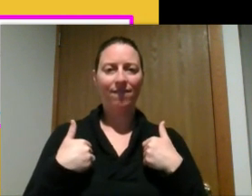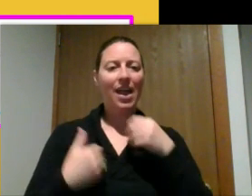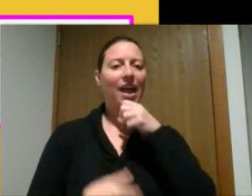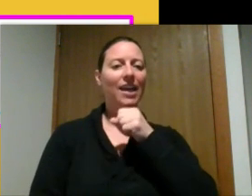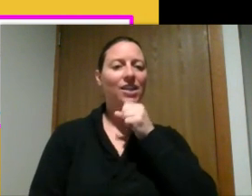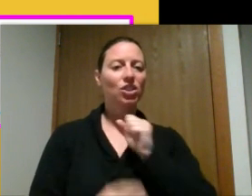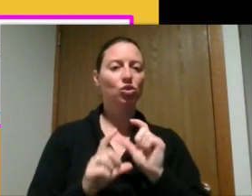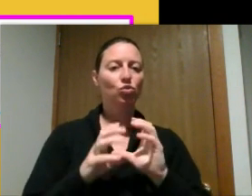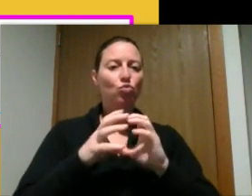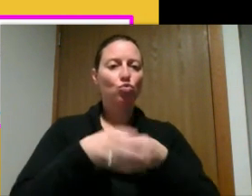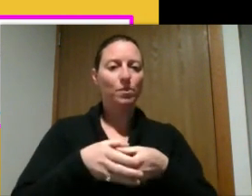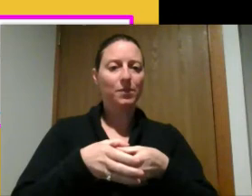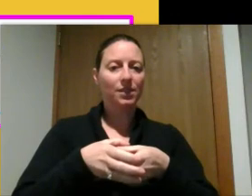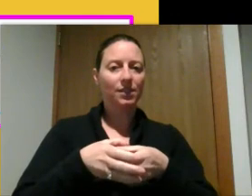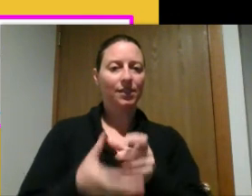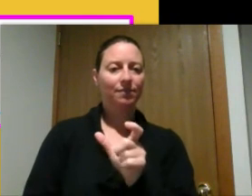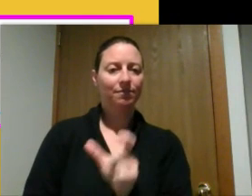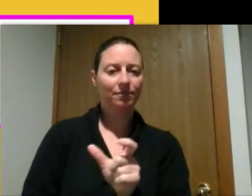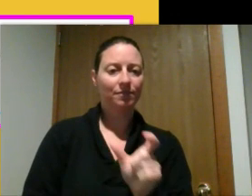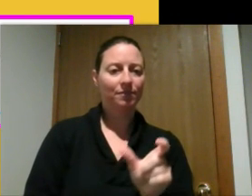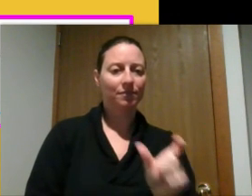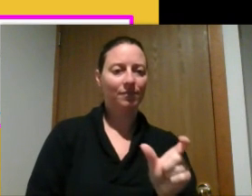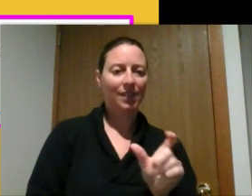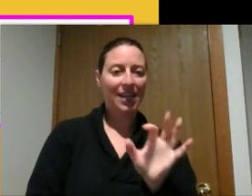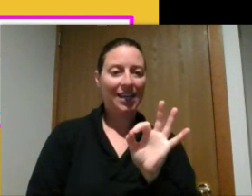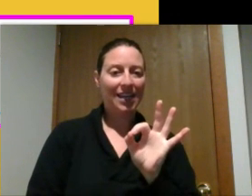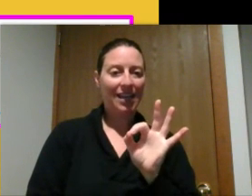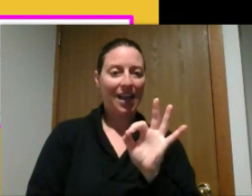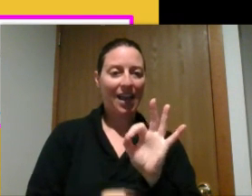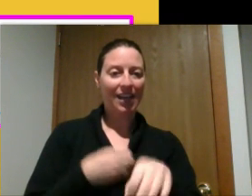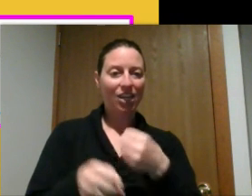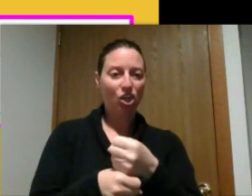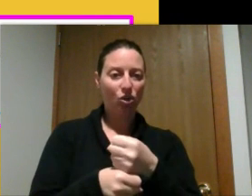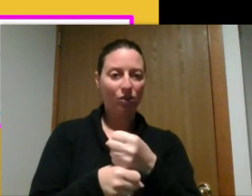ages grouped off in 9-year intervals.